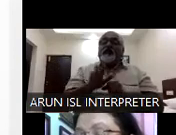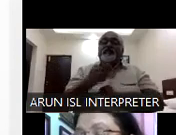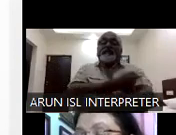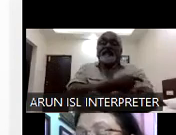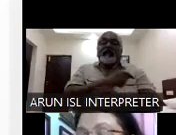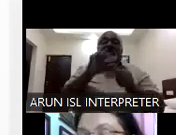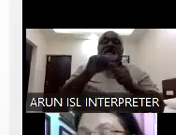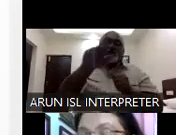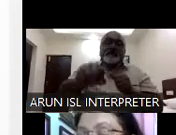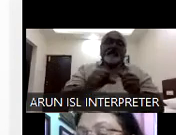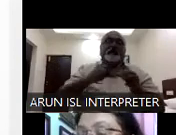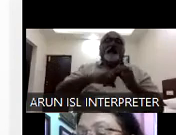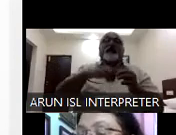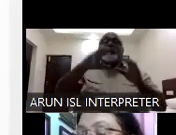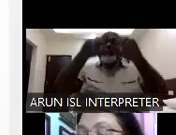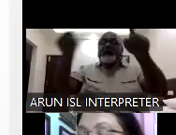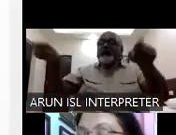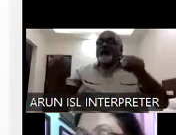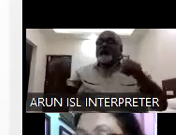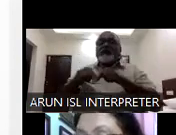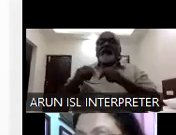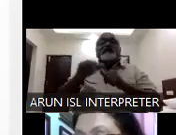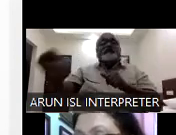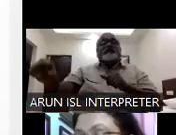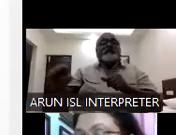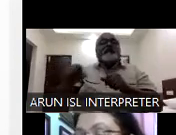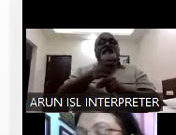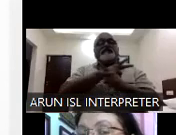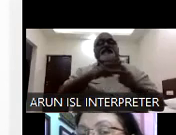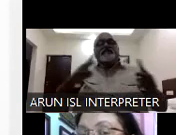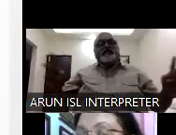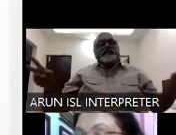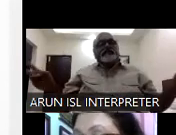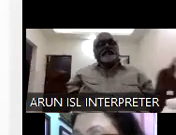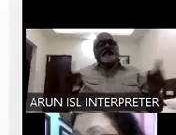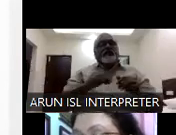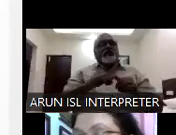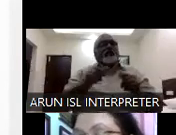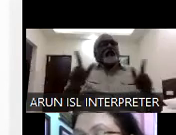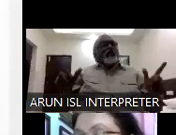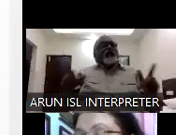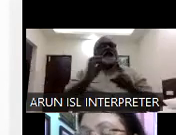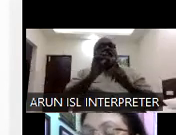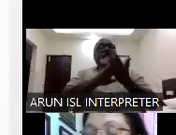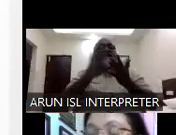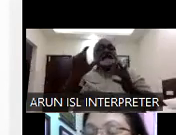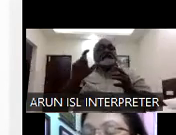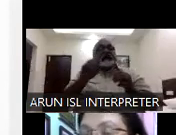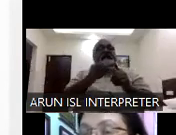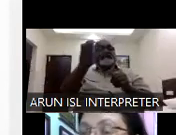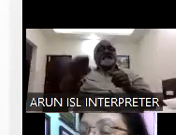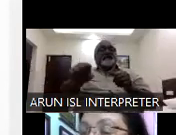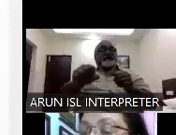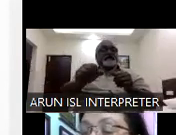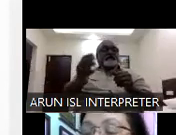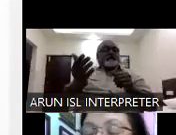and distribution of medicines and PHCs accessible, the health facilities, the government hospitals